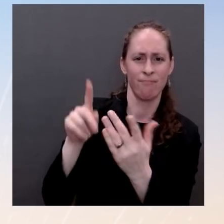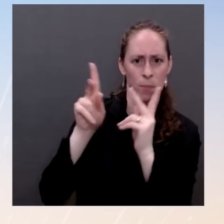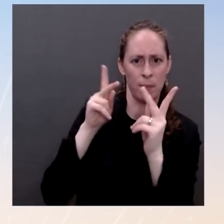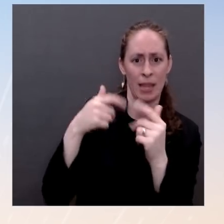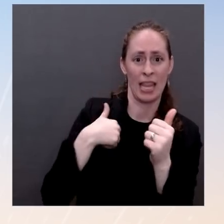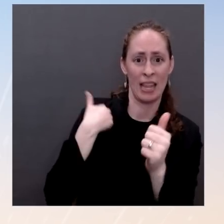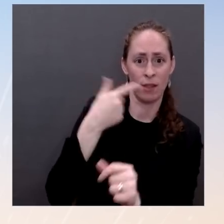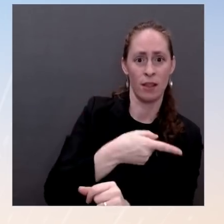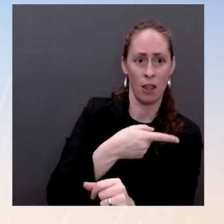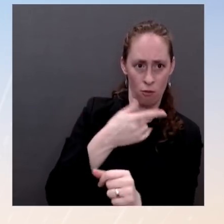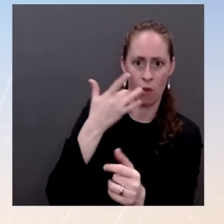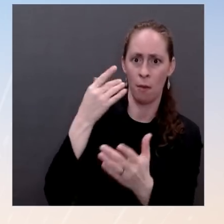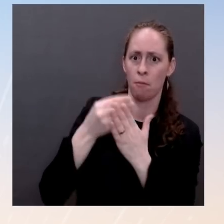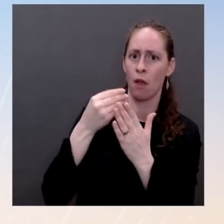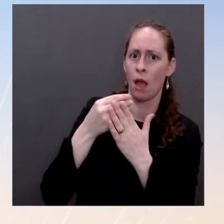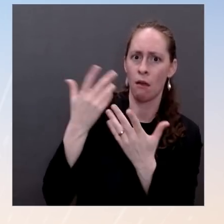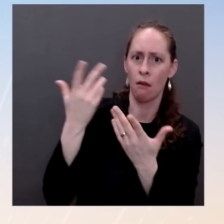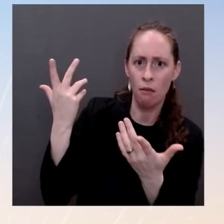Well, I would say that first,